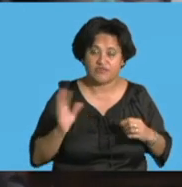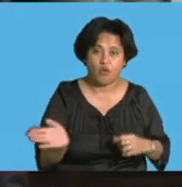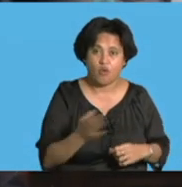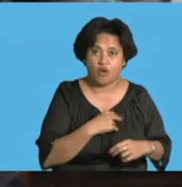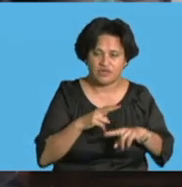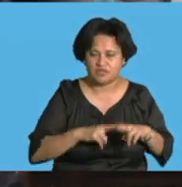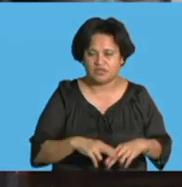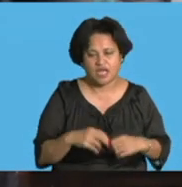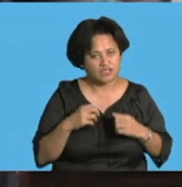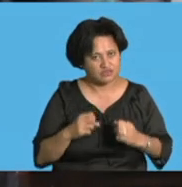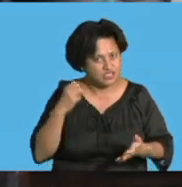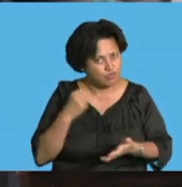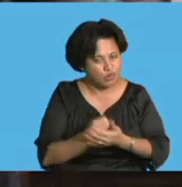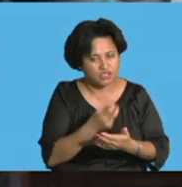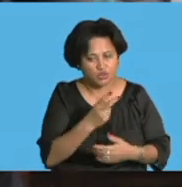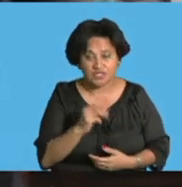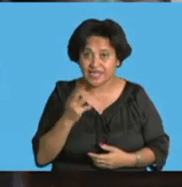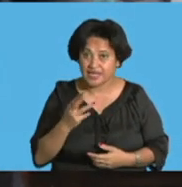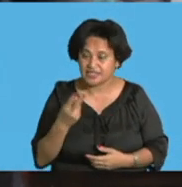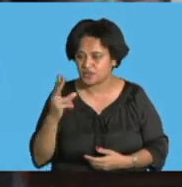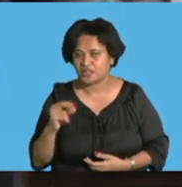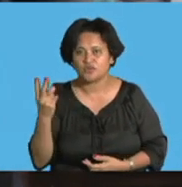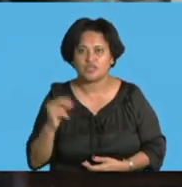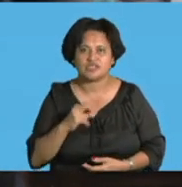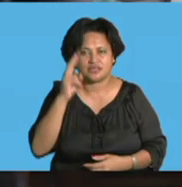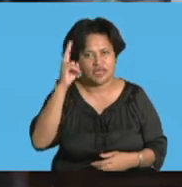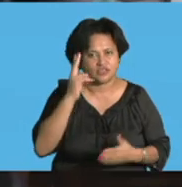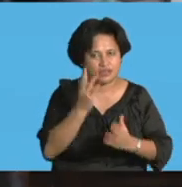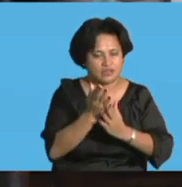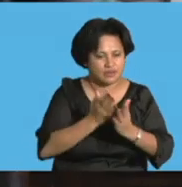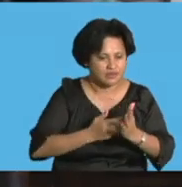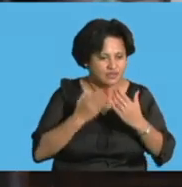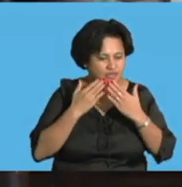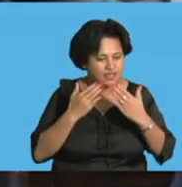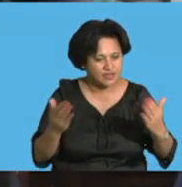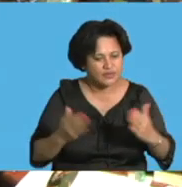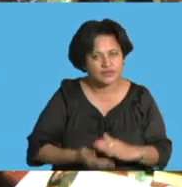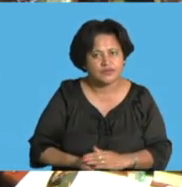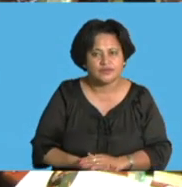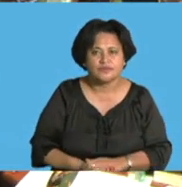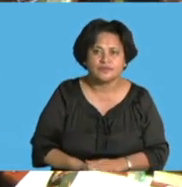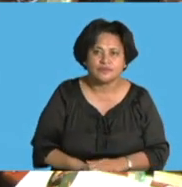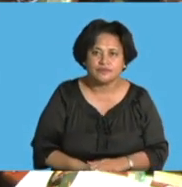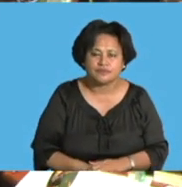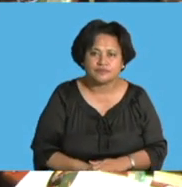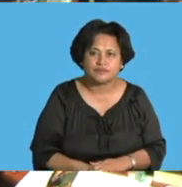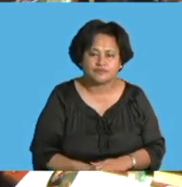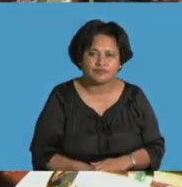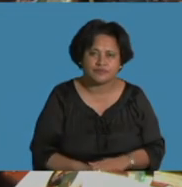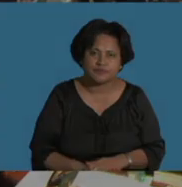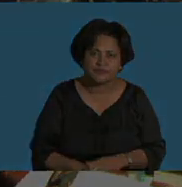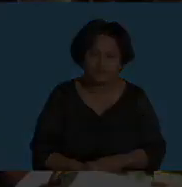strongly support the 2019-2020 national budget. Thank you. Thank you. Thank you.